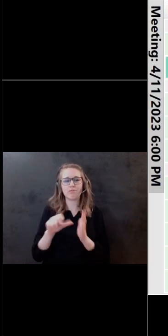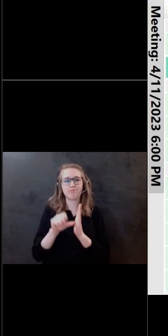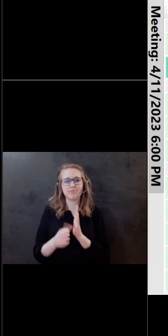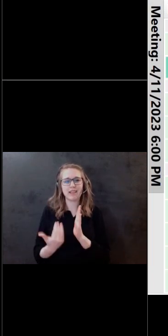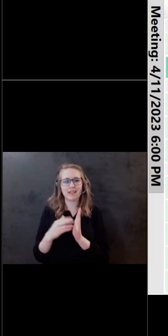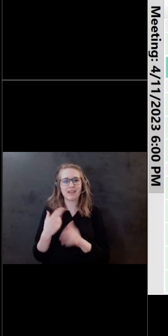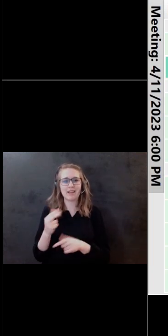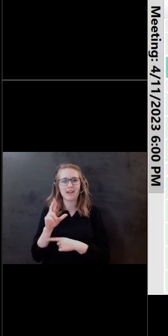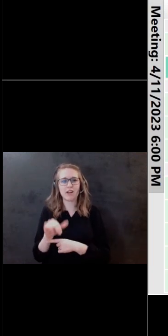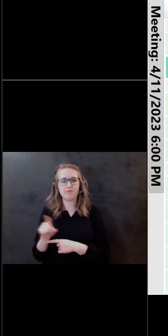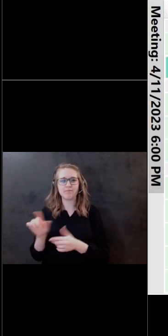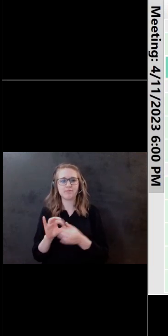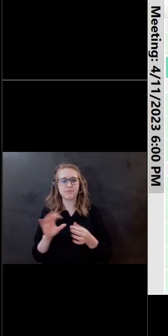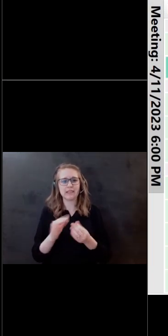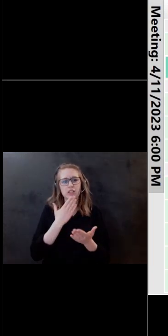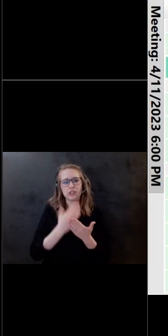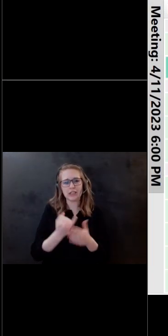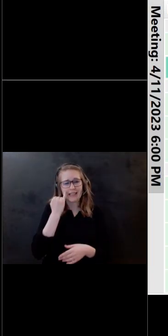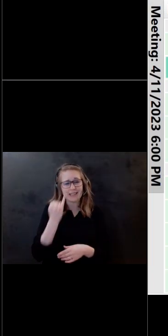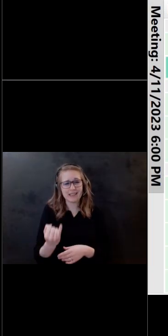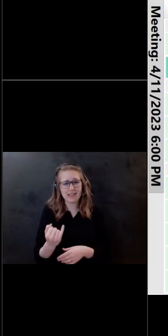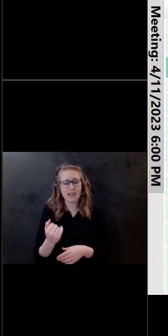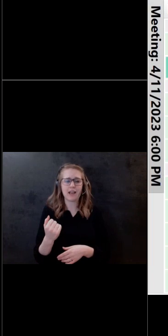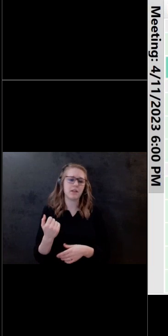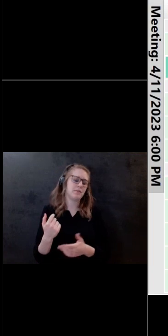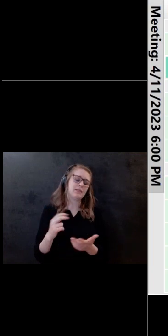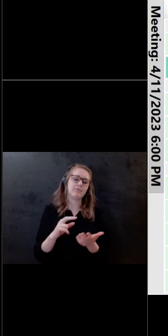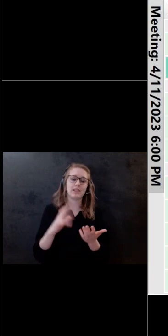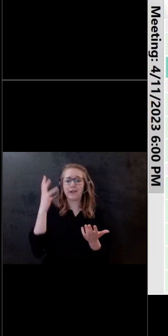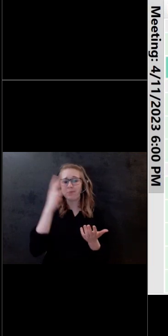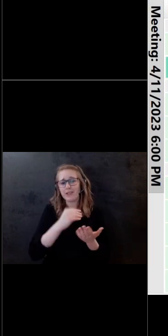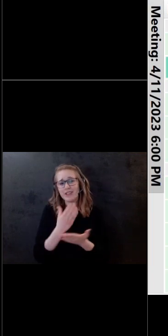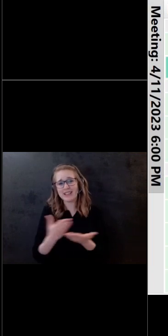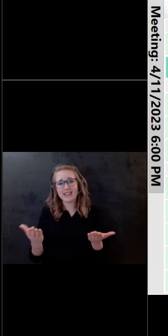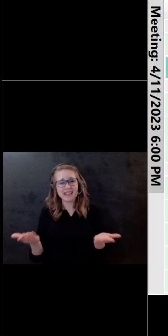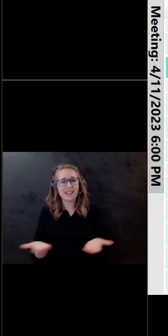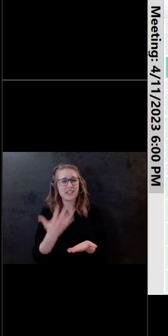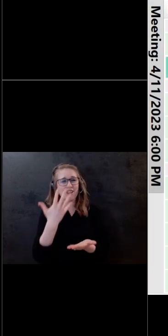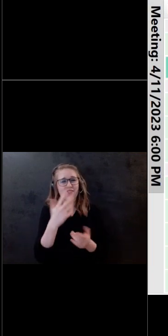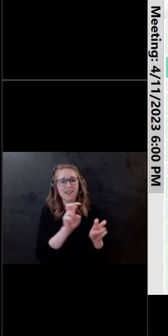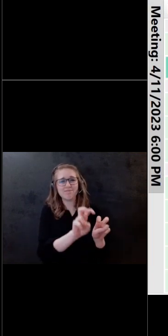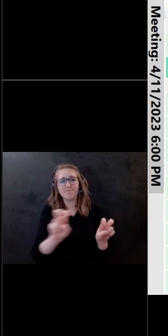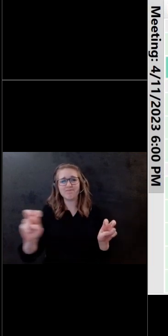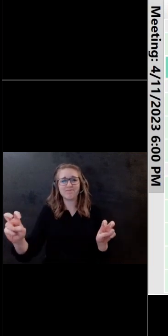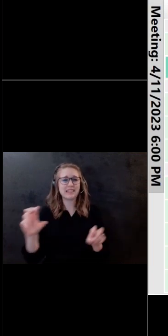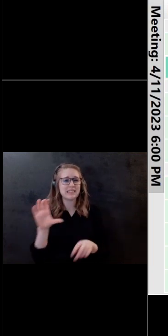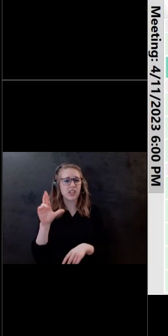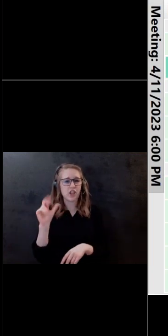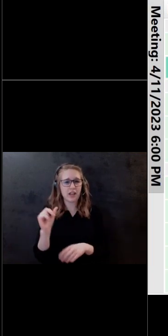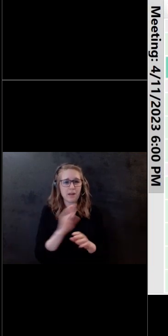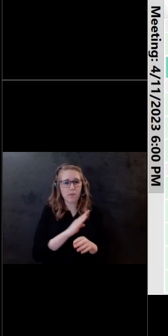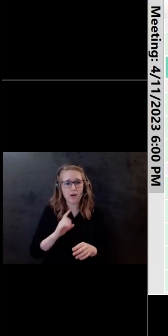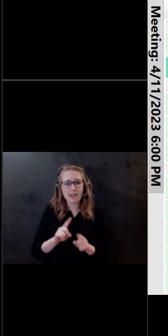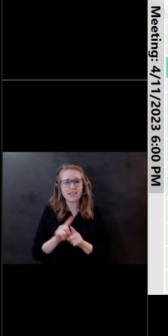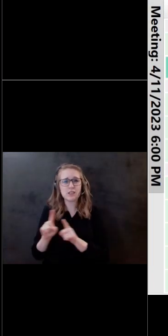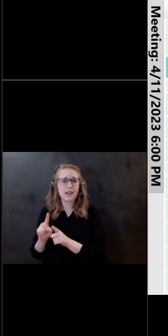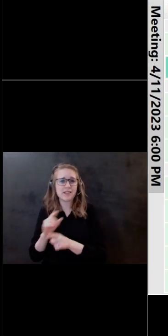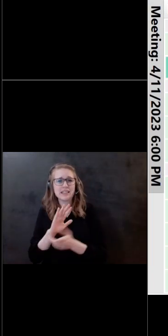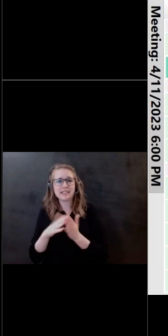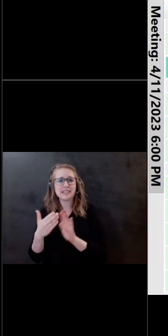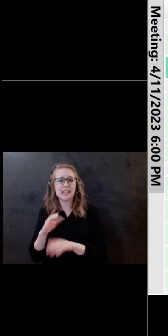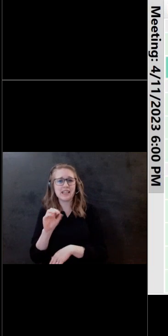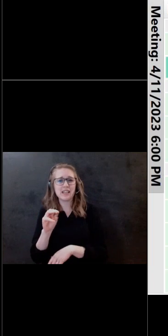Harry said. It's a good idea. I mean, one of the beautiful things of having the five of you being the CRA board and the city commission is